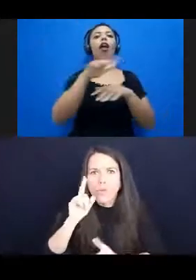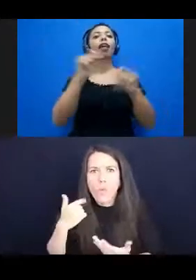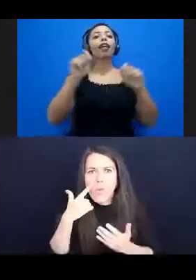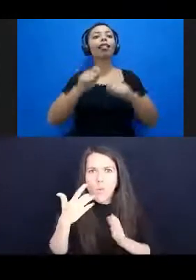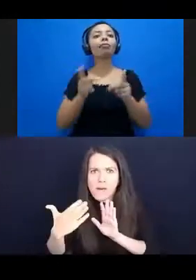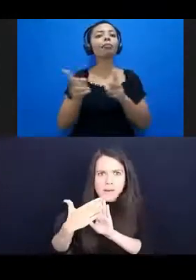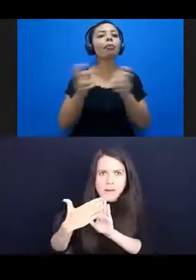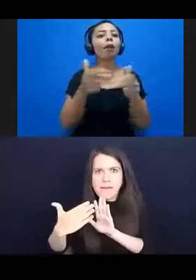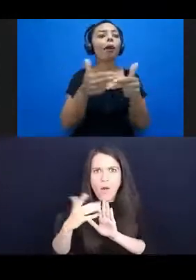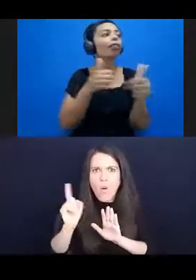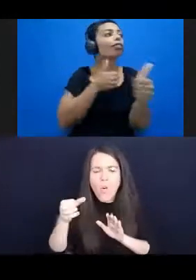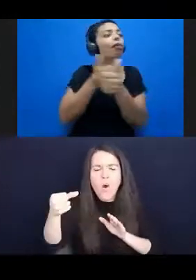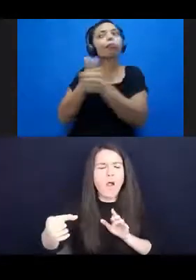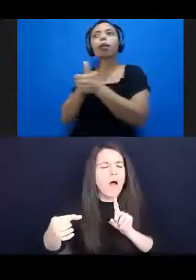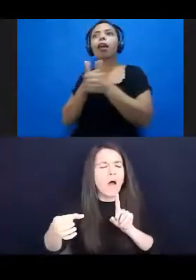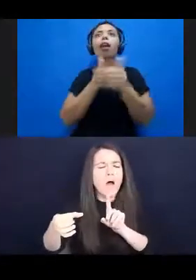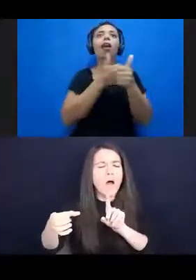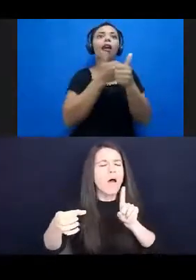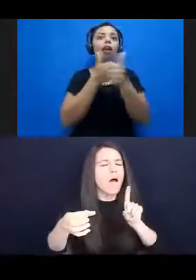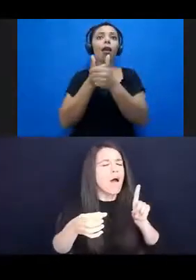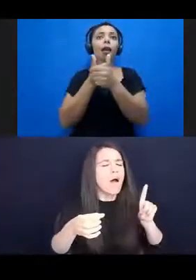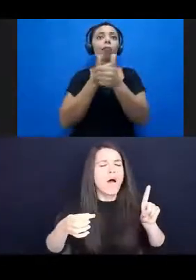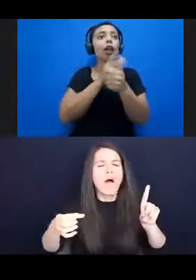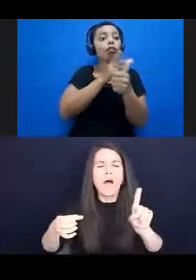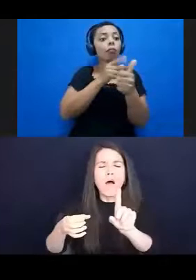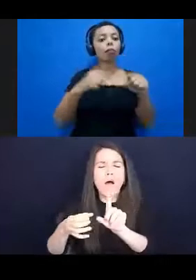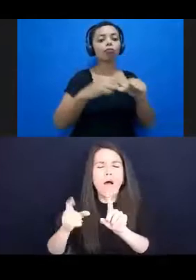away from the target. In this case, is a water bottle.